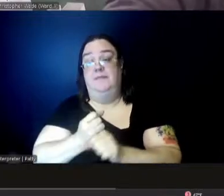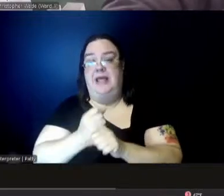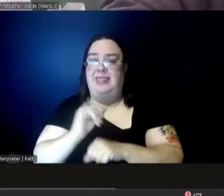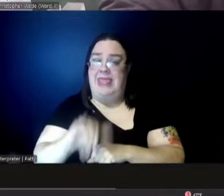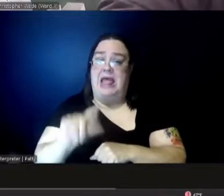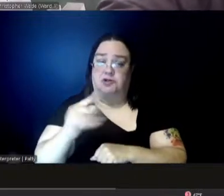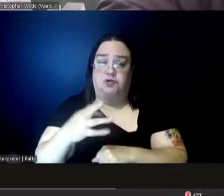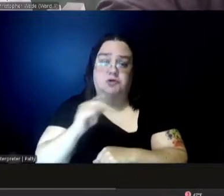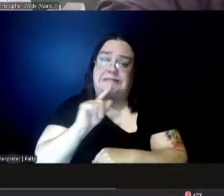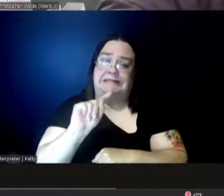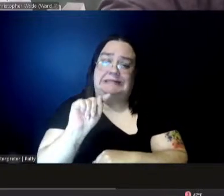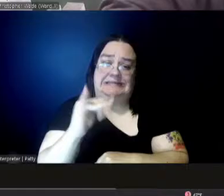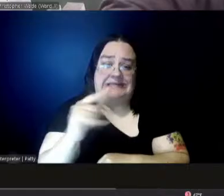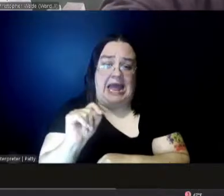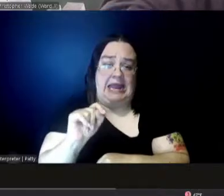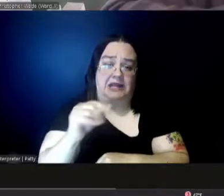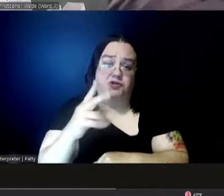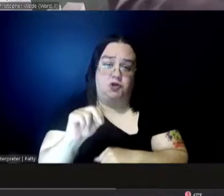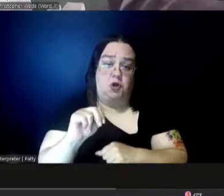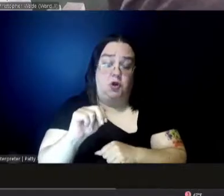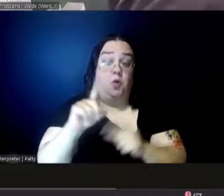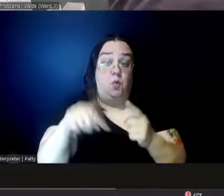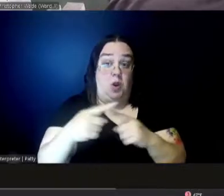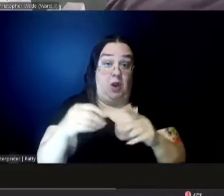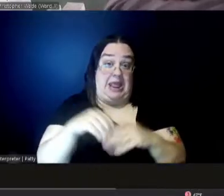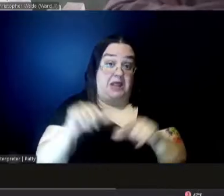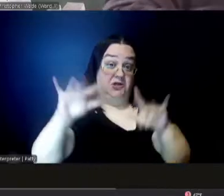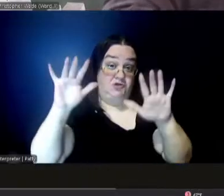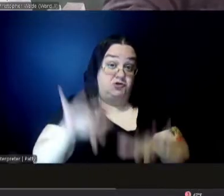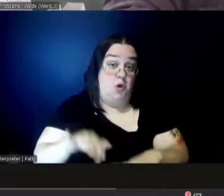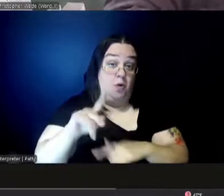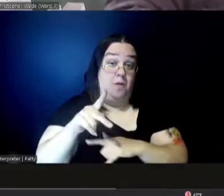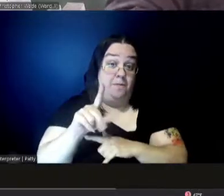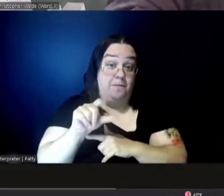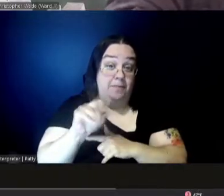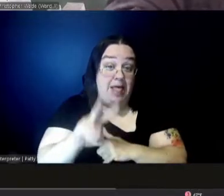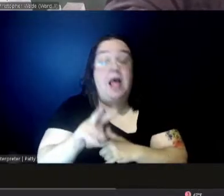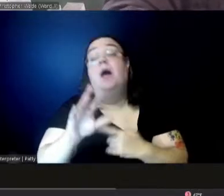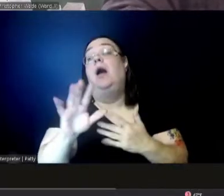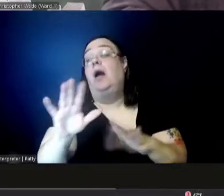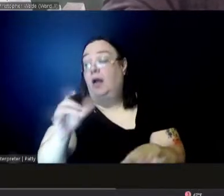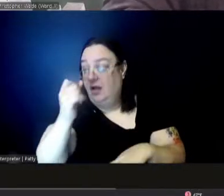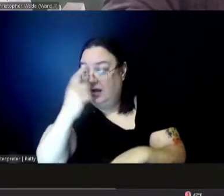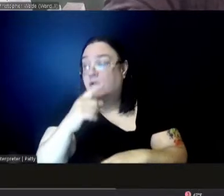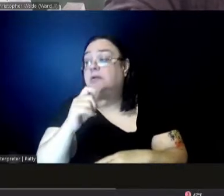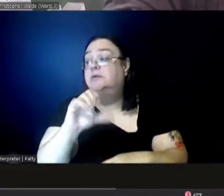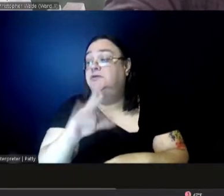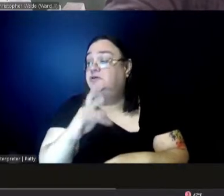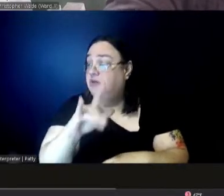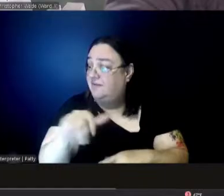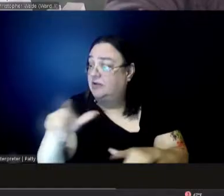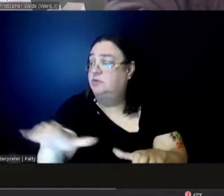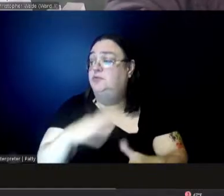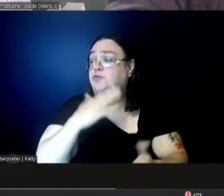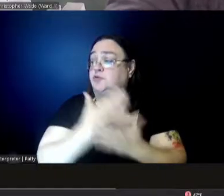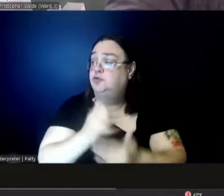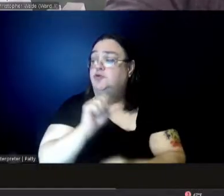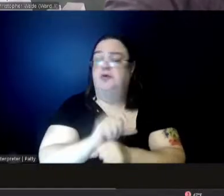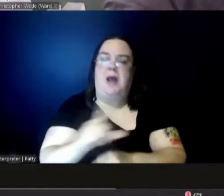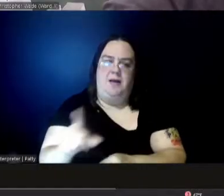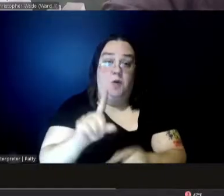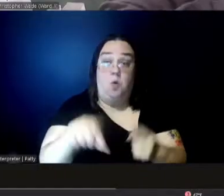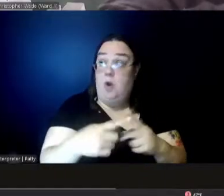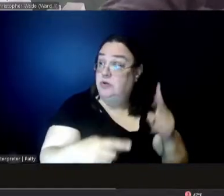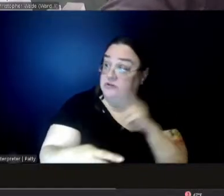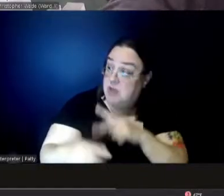you're in the snowplow, okay? And although, Cheverly, they do a good job of making it look easy whenever they're driving